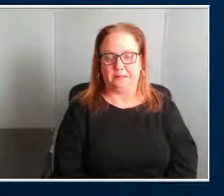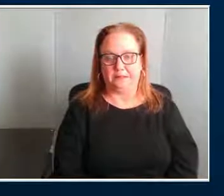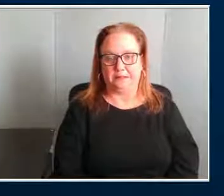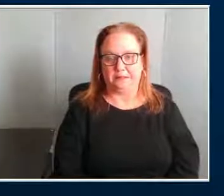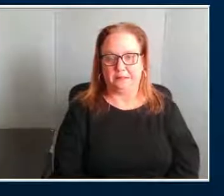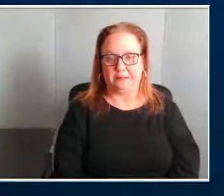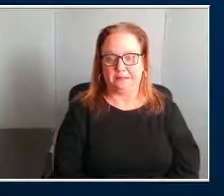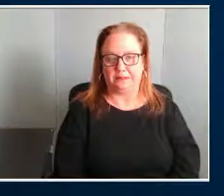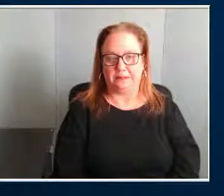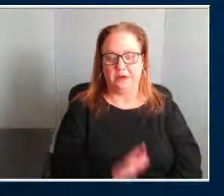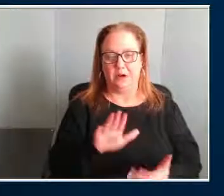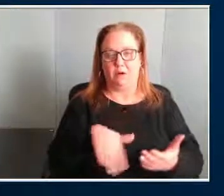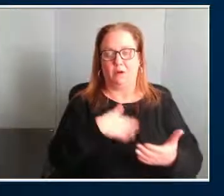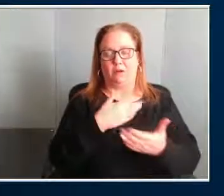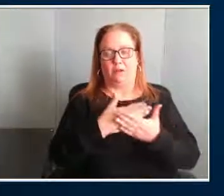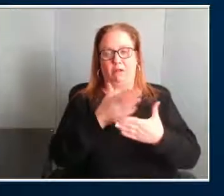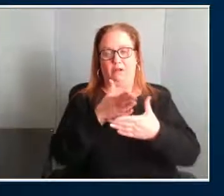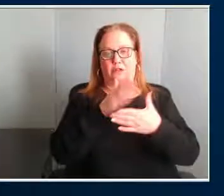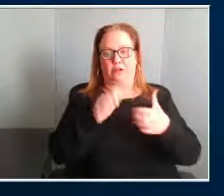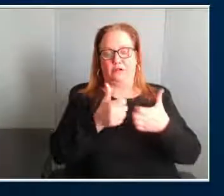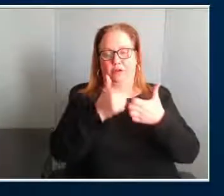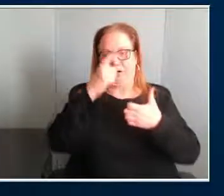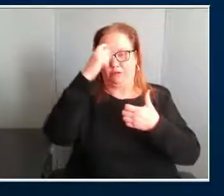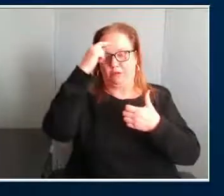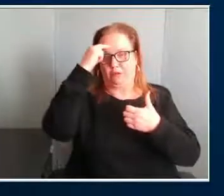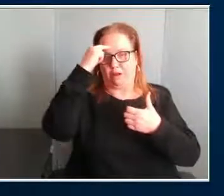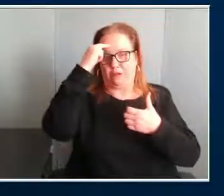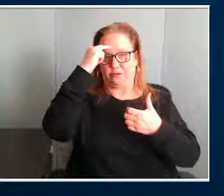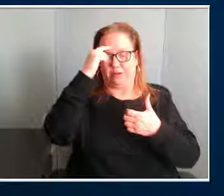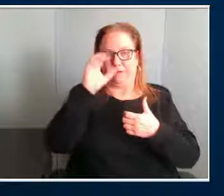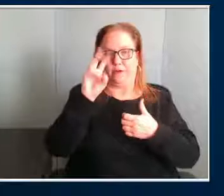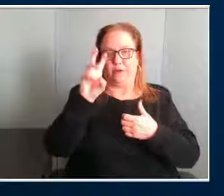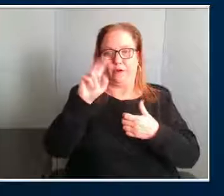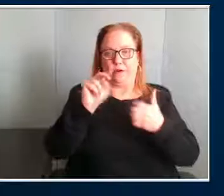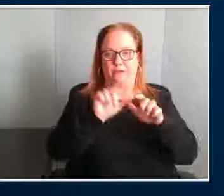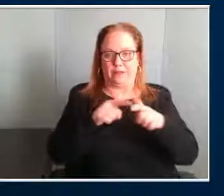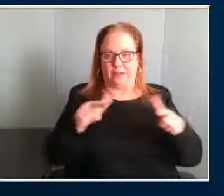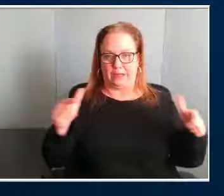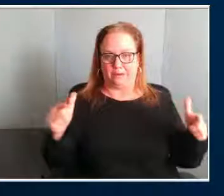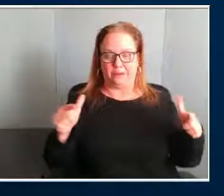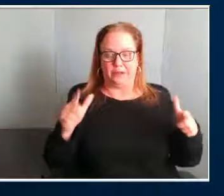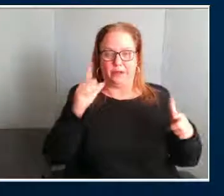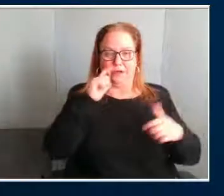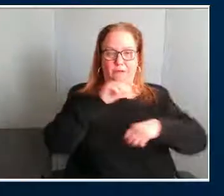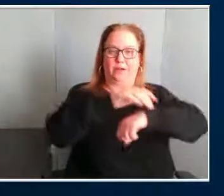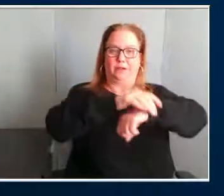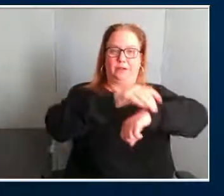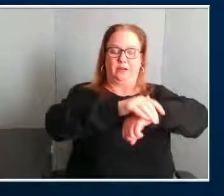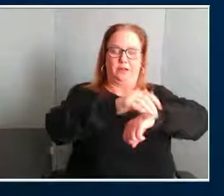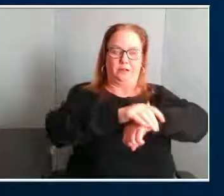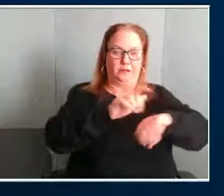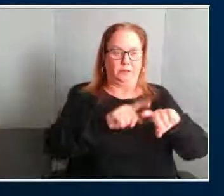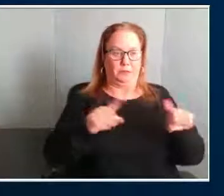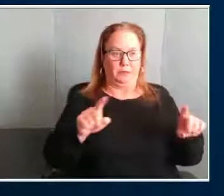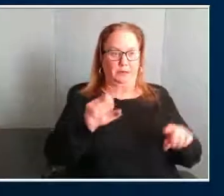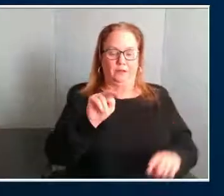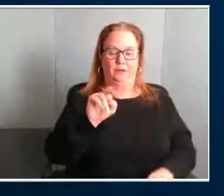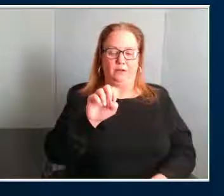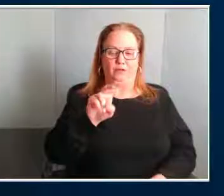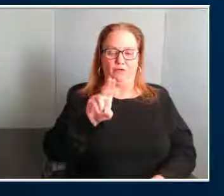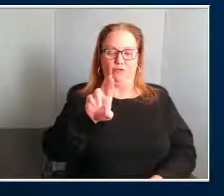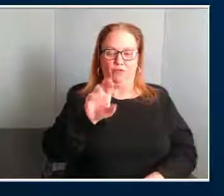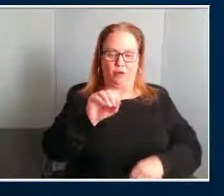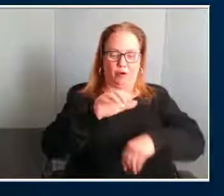all of us share this challenge that neurologists have their own language. You think they're in English, but really they're in